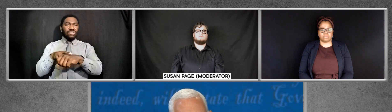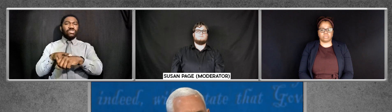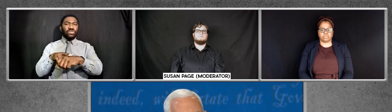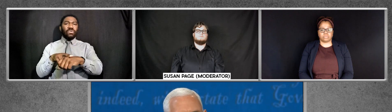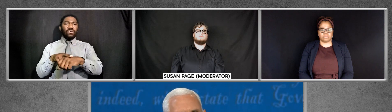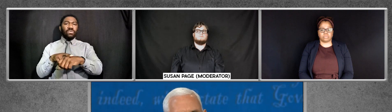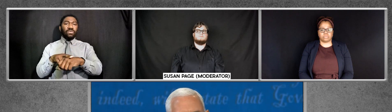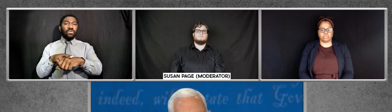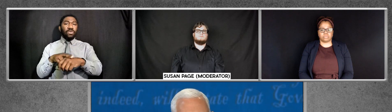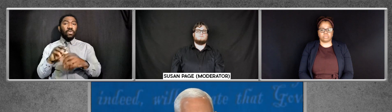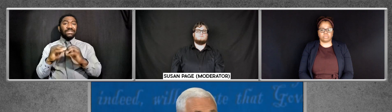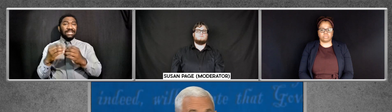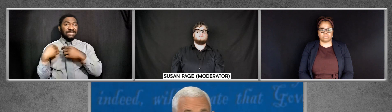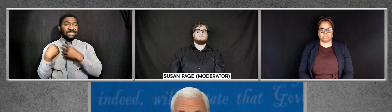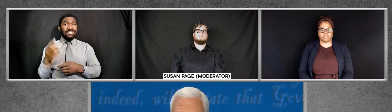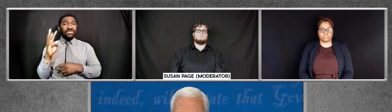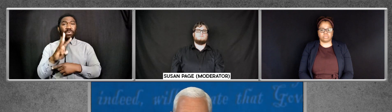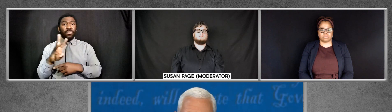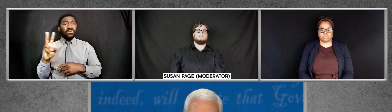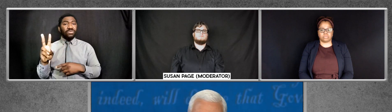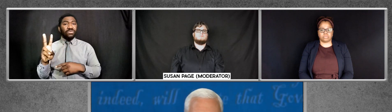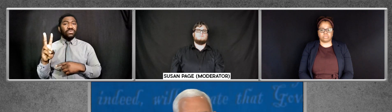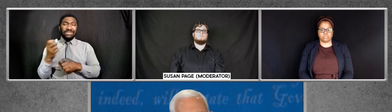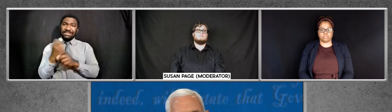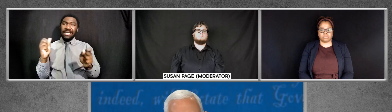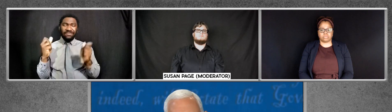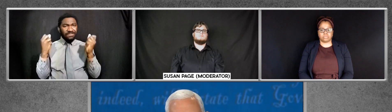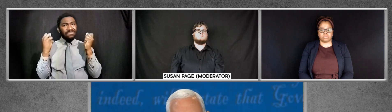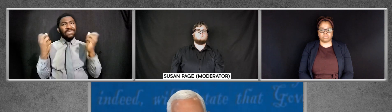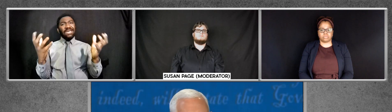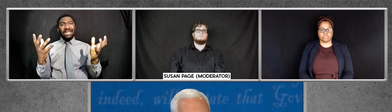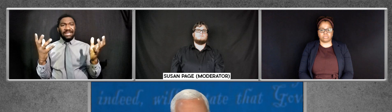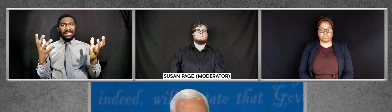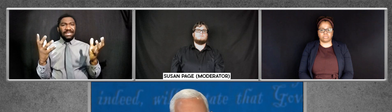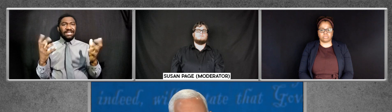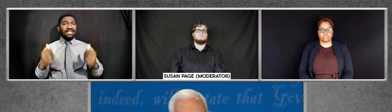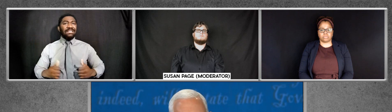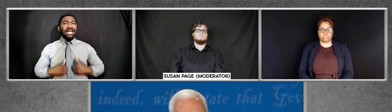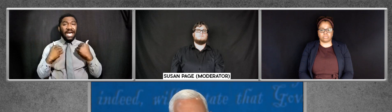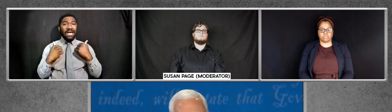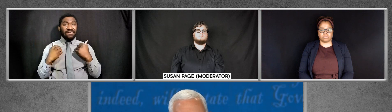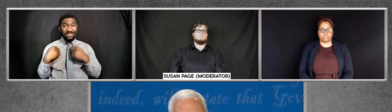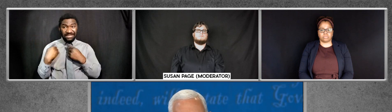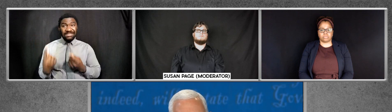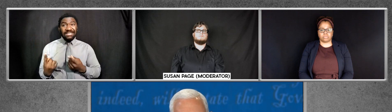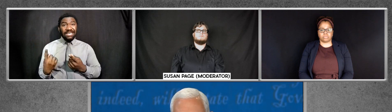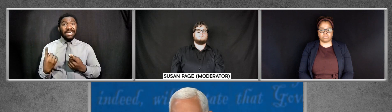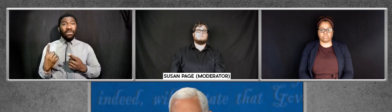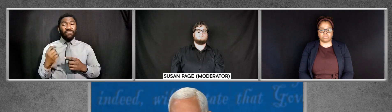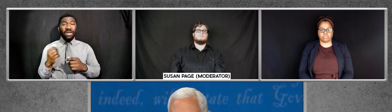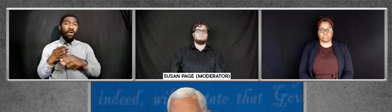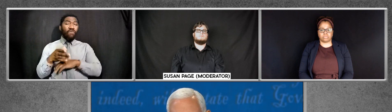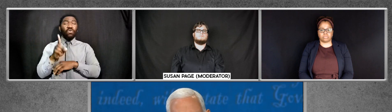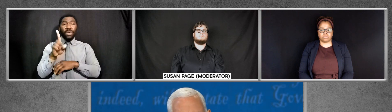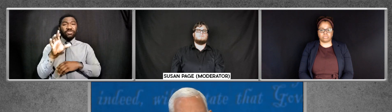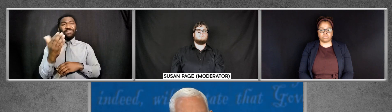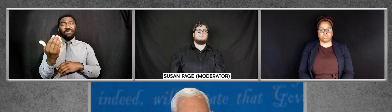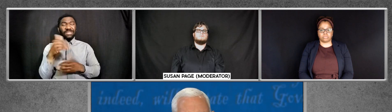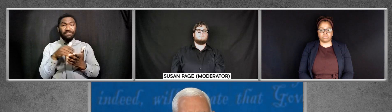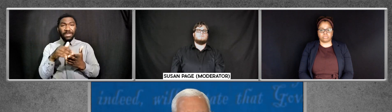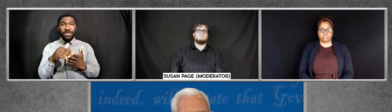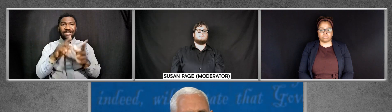lives. Because with that time, we were able to reinvent testing. More than 115 million tests have been done to date. We were able to see to the